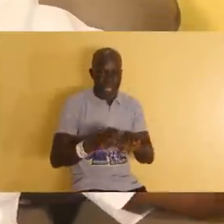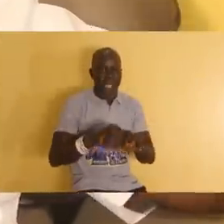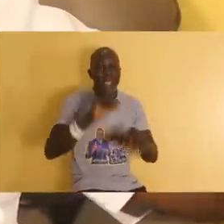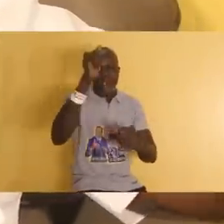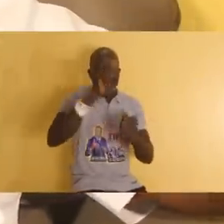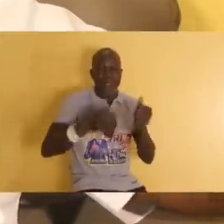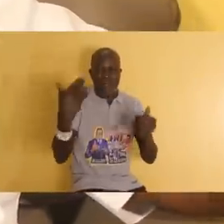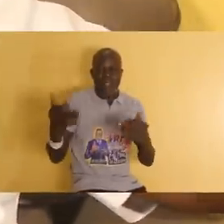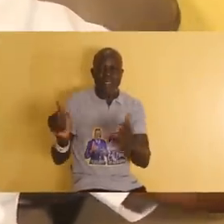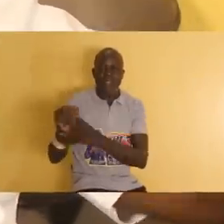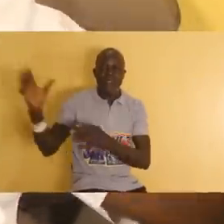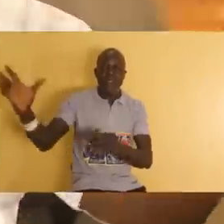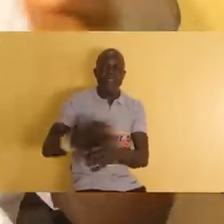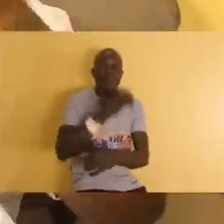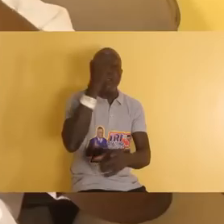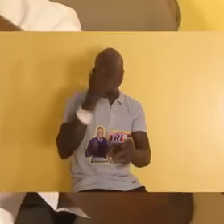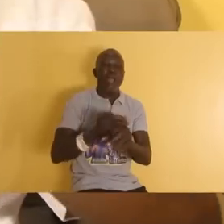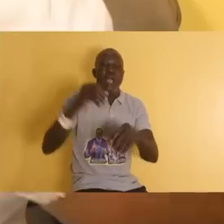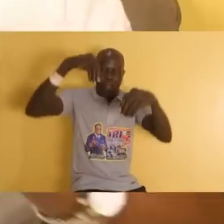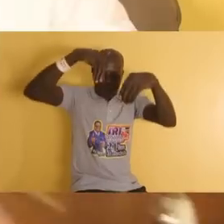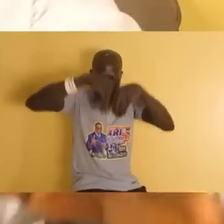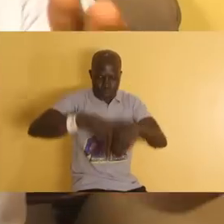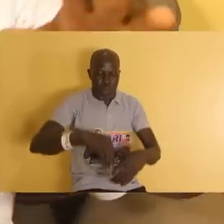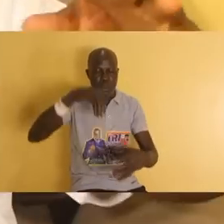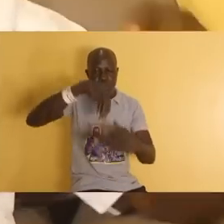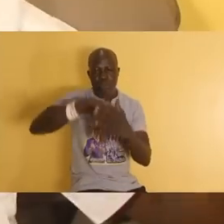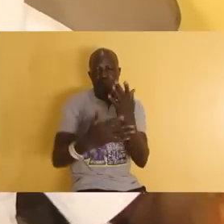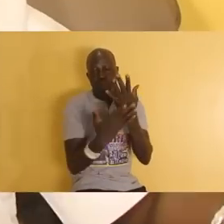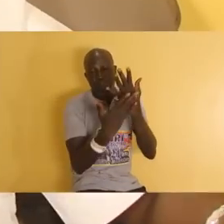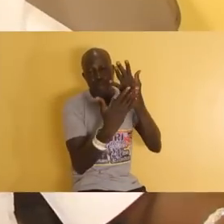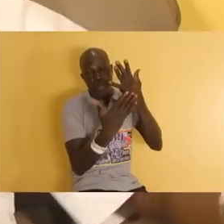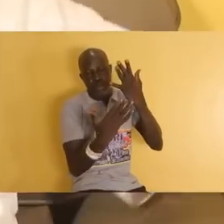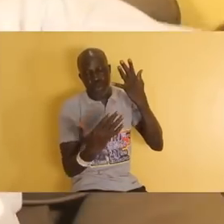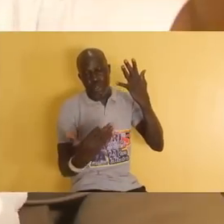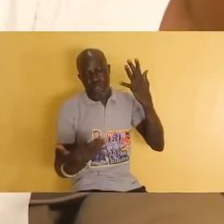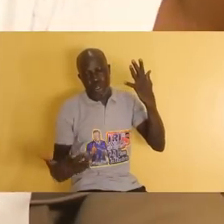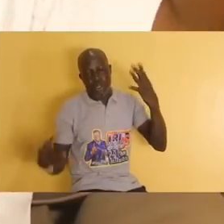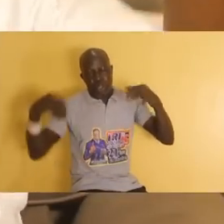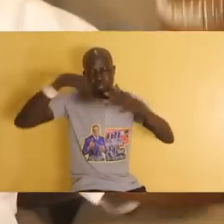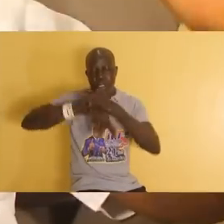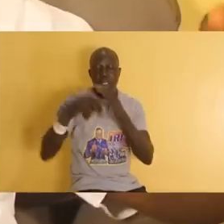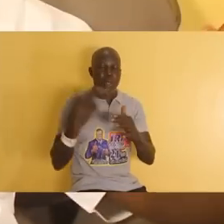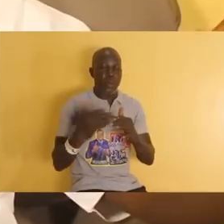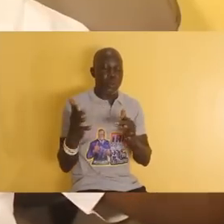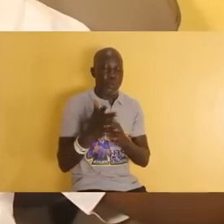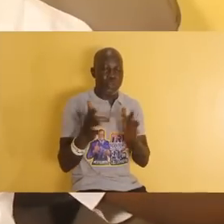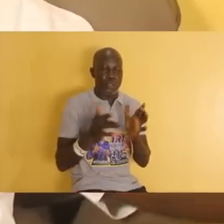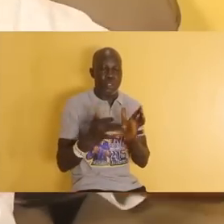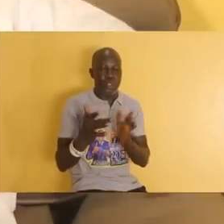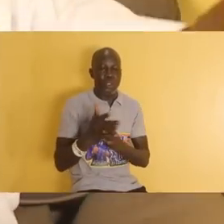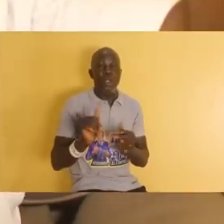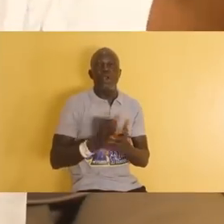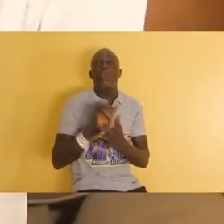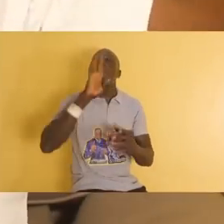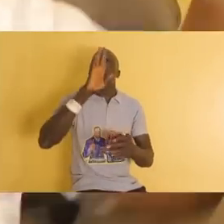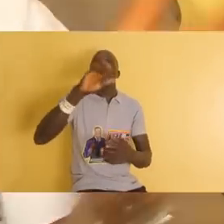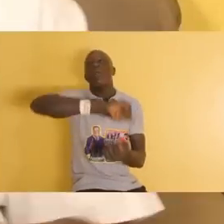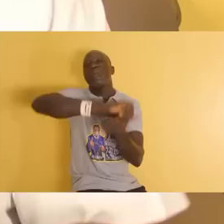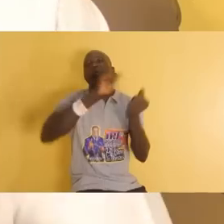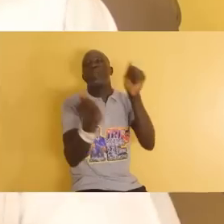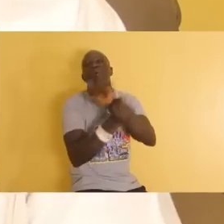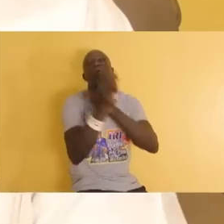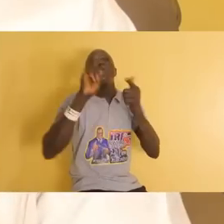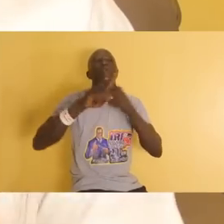the book, I put boy. Boy, you want boy, boy, boy, boy, boy, boy, boy, boy, boy, boy, boy, boy, boy,